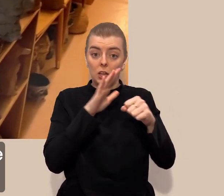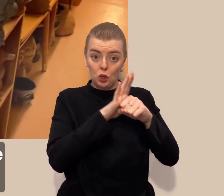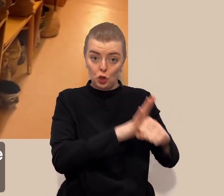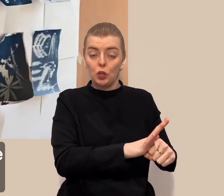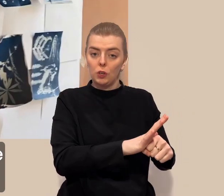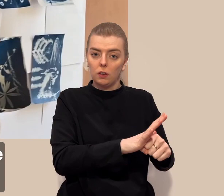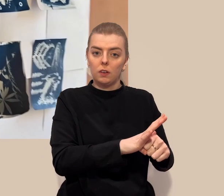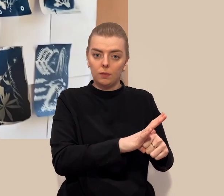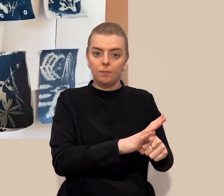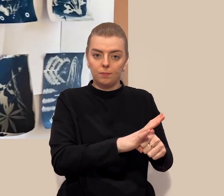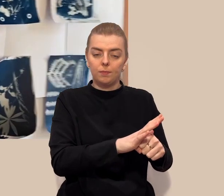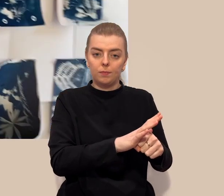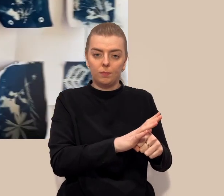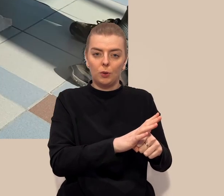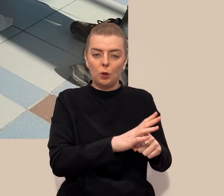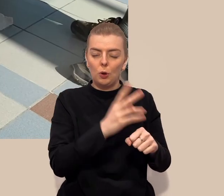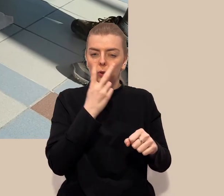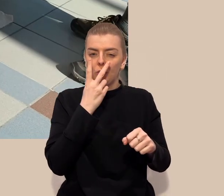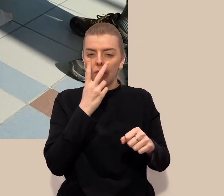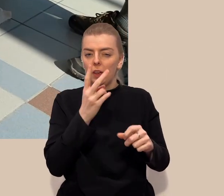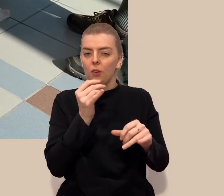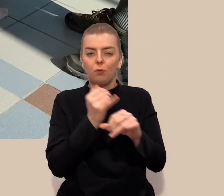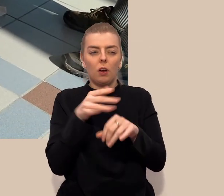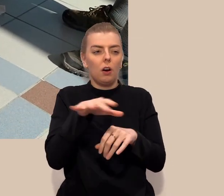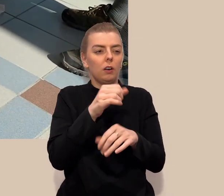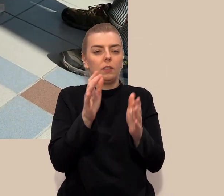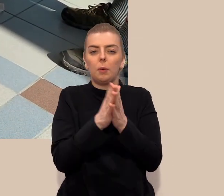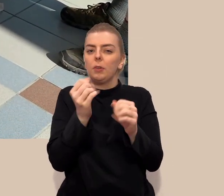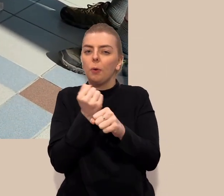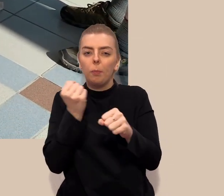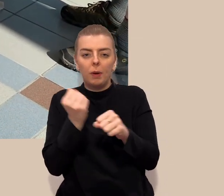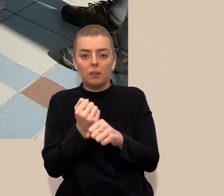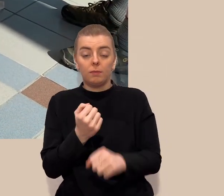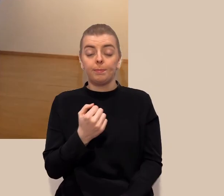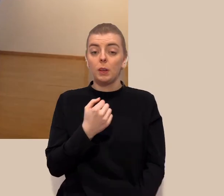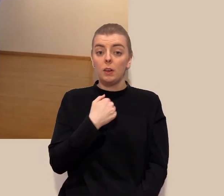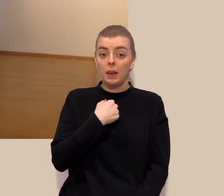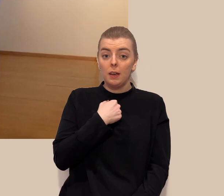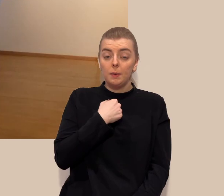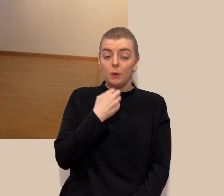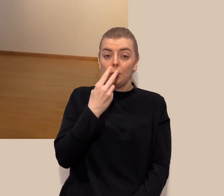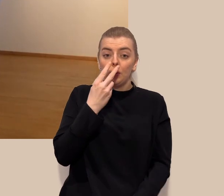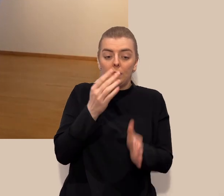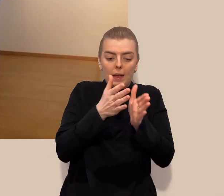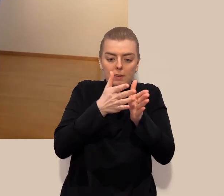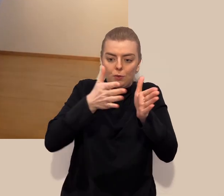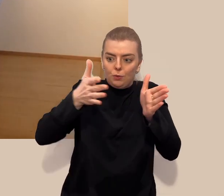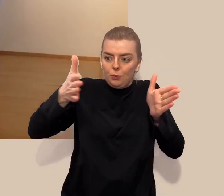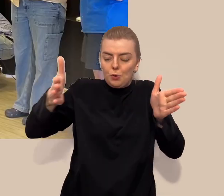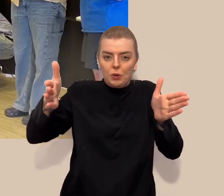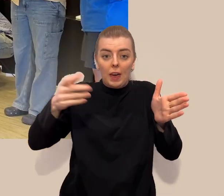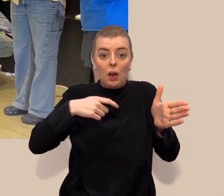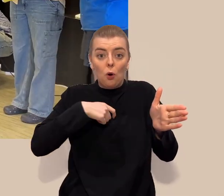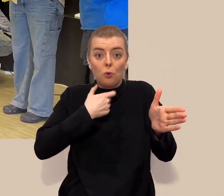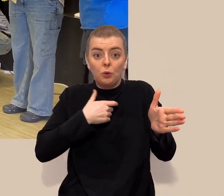also doing the Cyanotypes. And how everybody worked together. Yeah, to me it will always